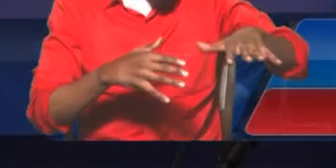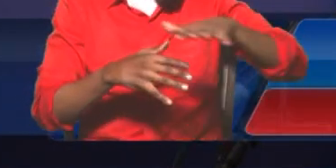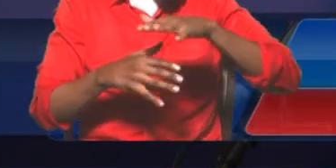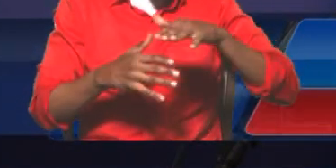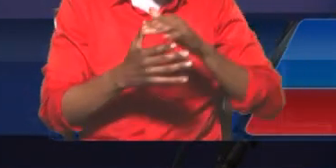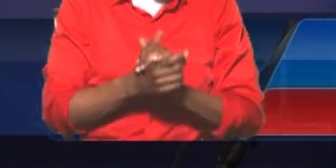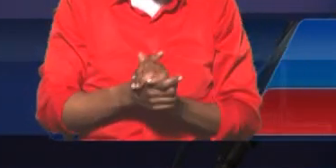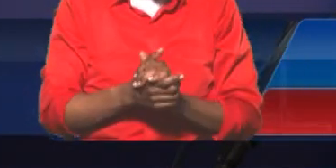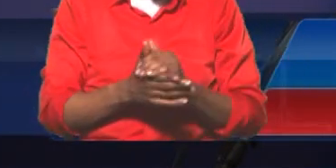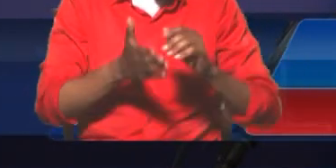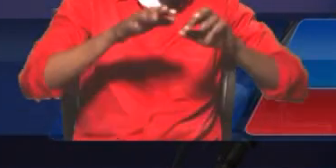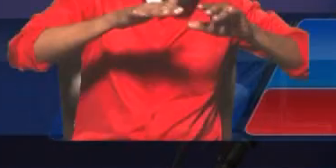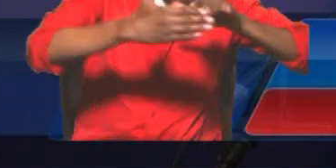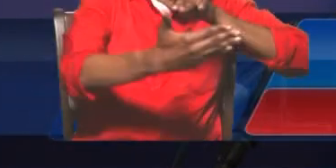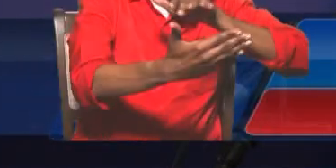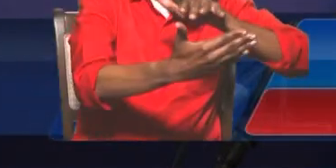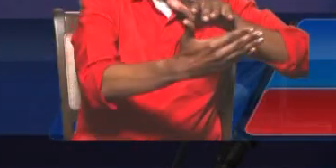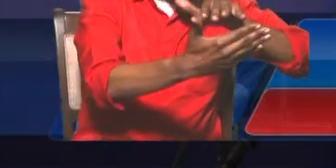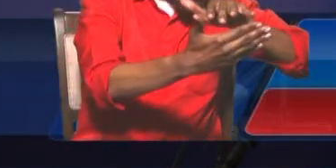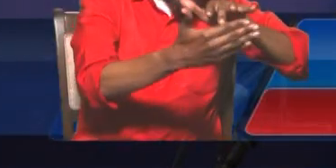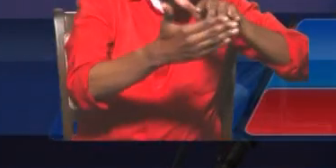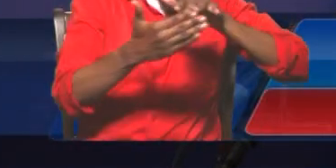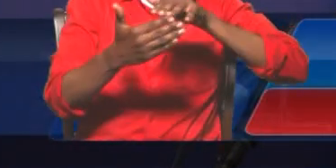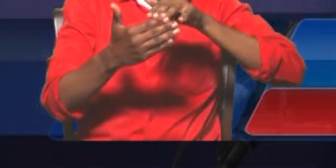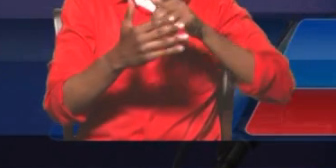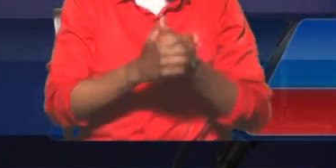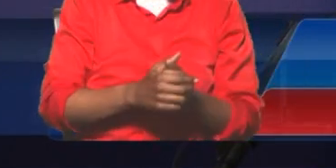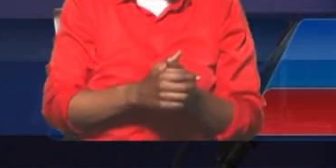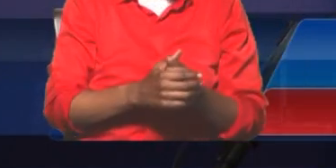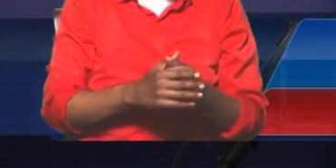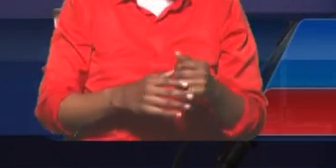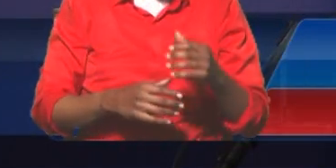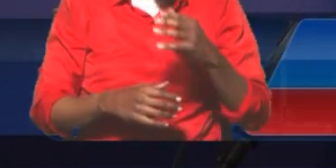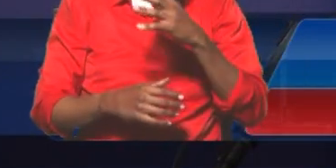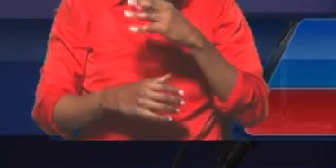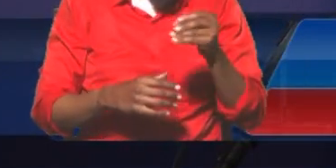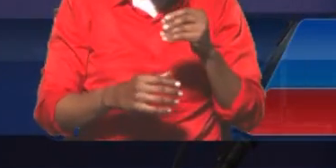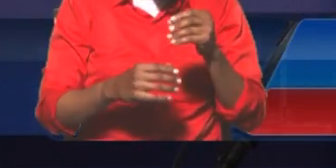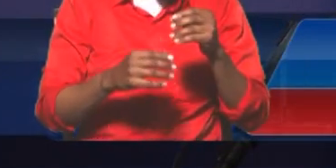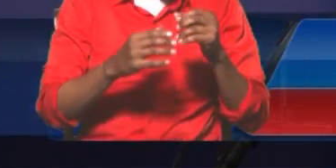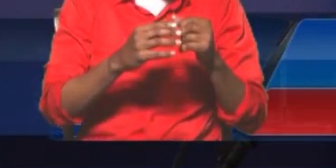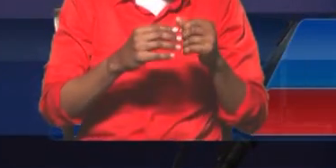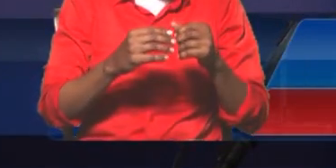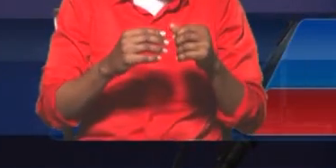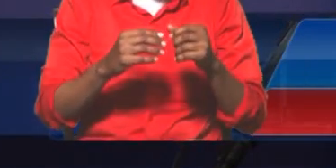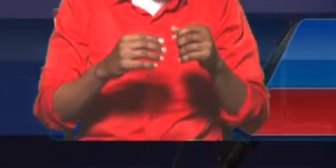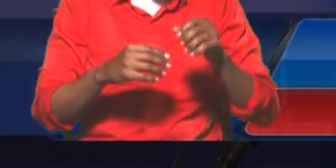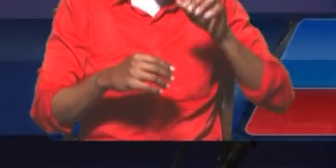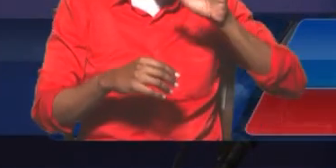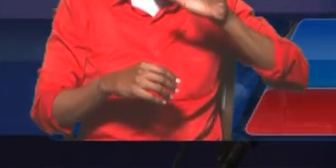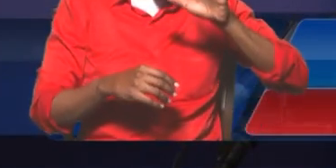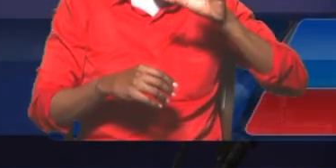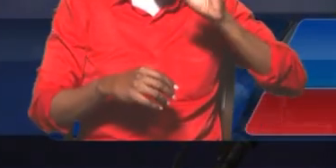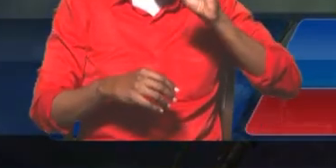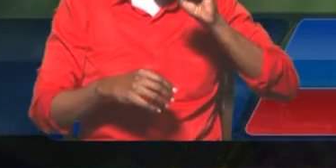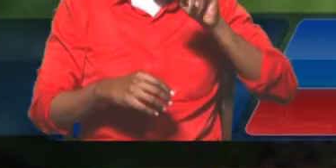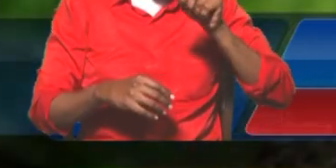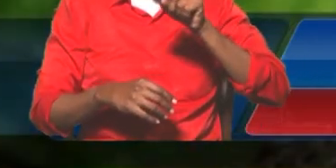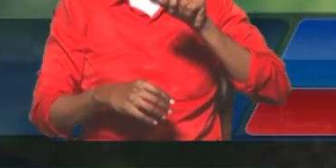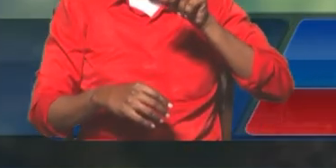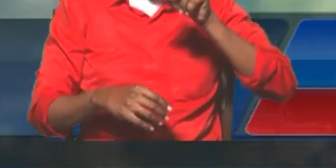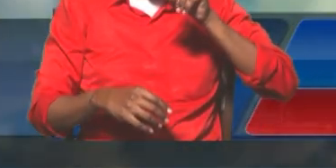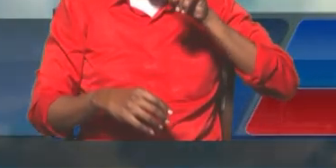grade feasibility studies, and finally scaling to commercial offshore wind projects in the magnitude of 500 to 2